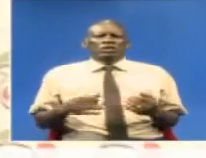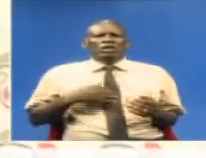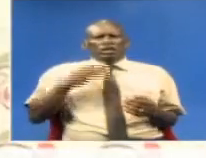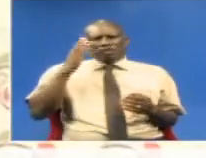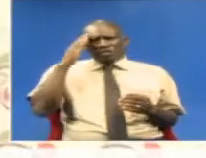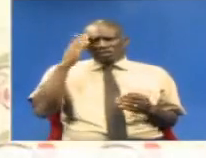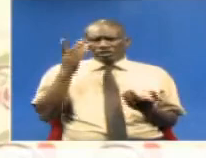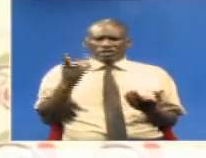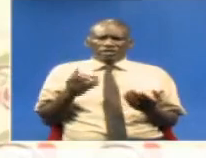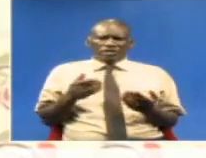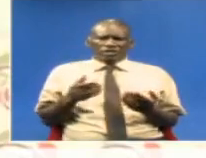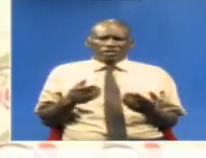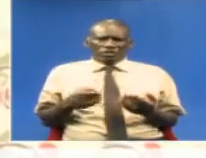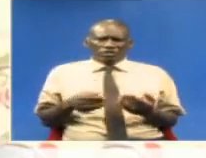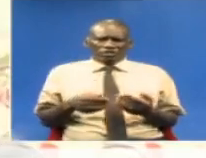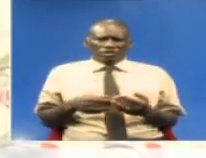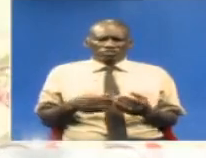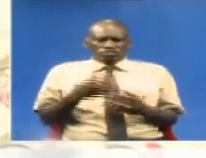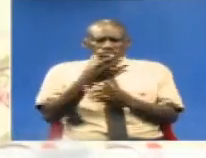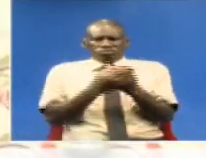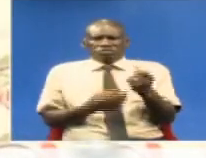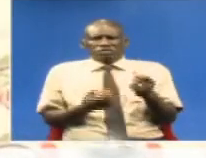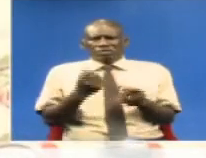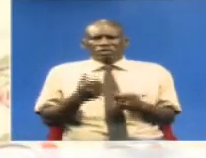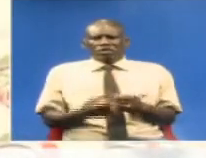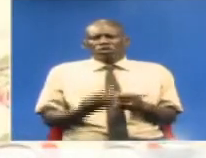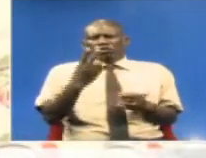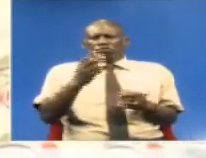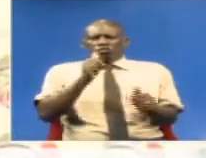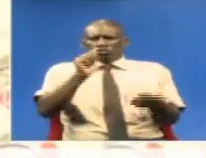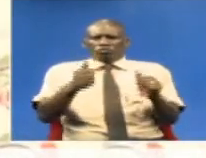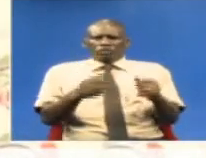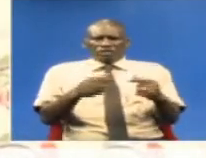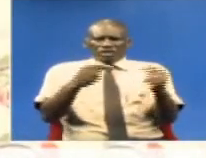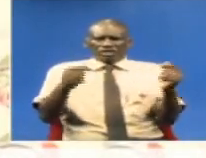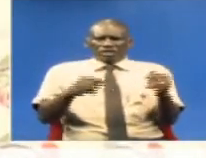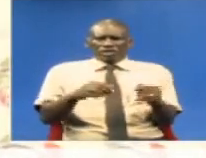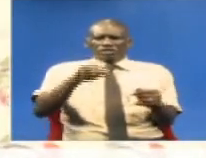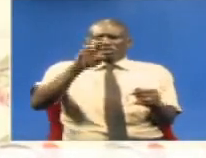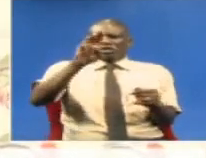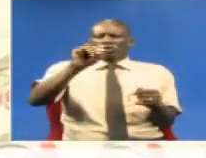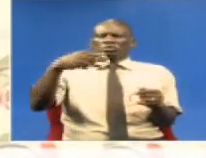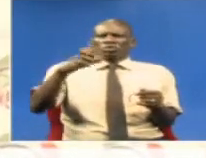I think we slept a bit for two matches. We played Moroni and the Porta Rangers.